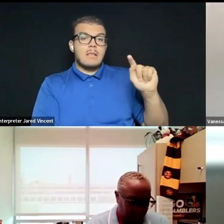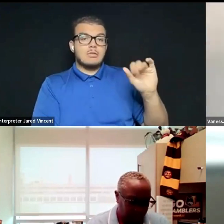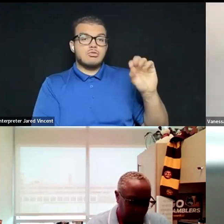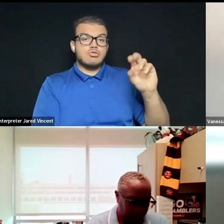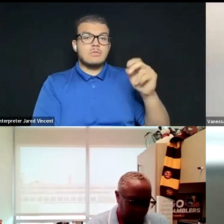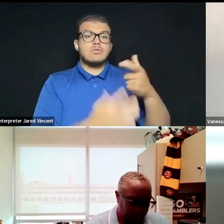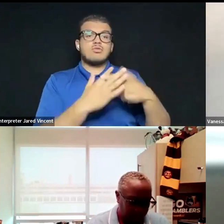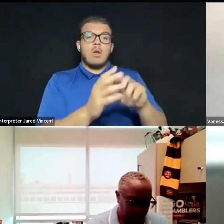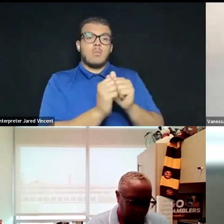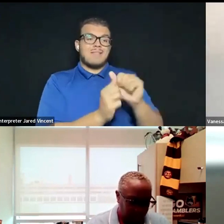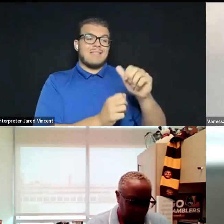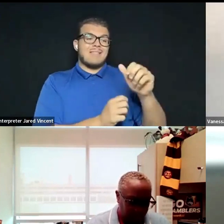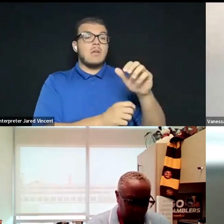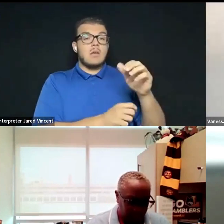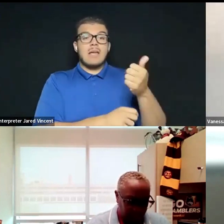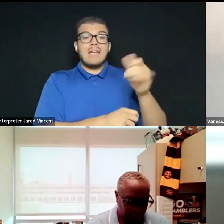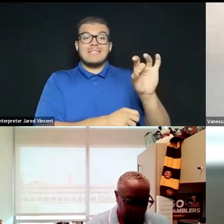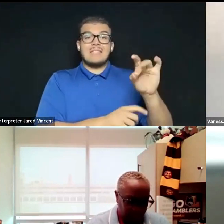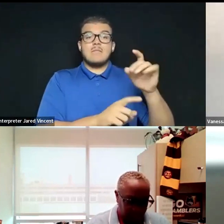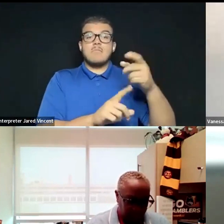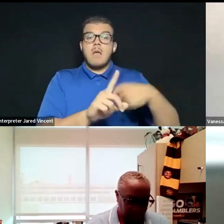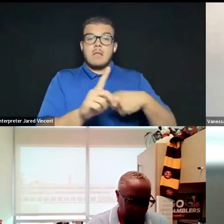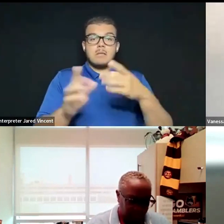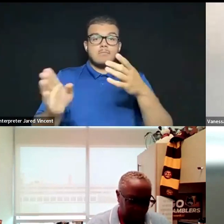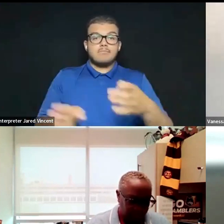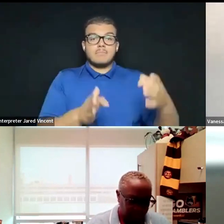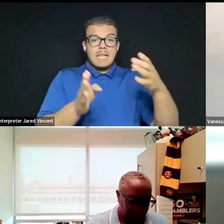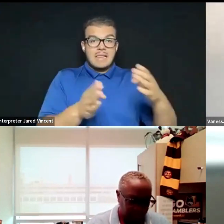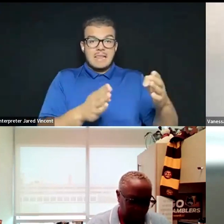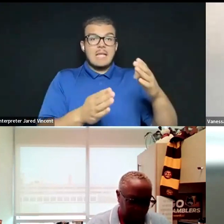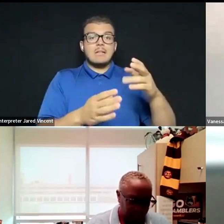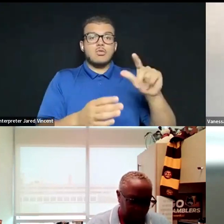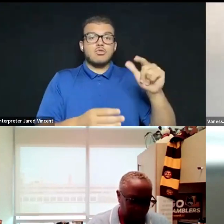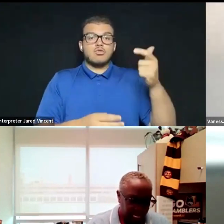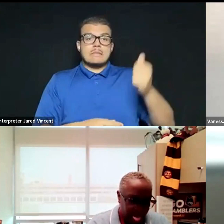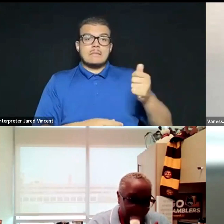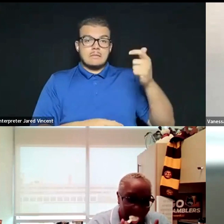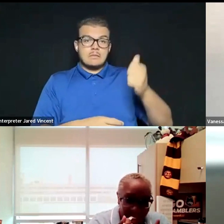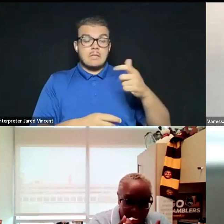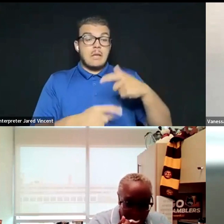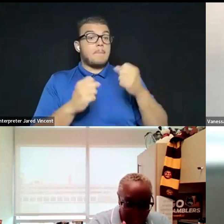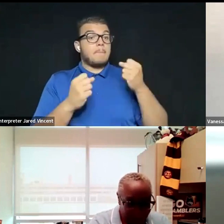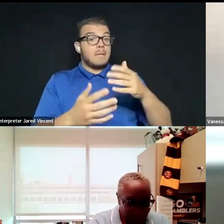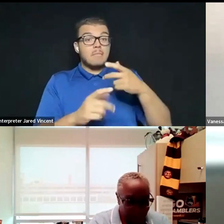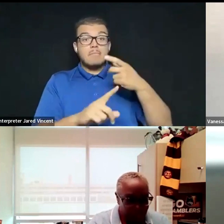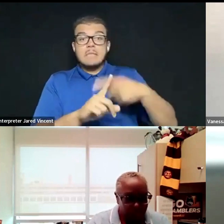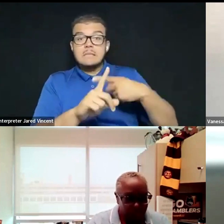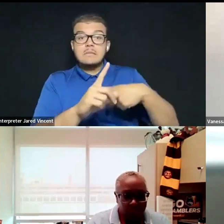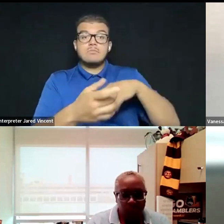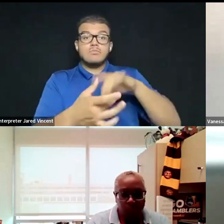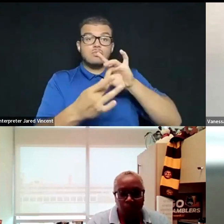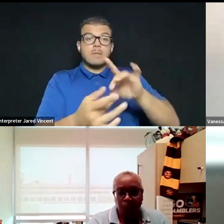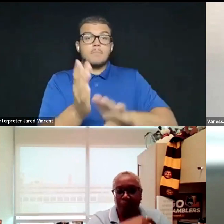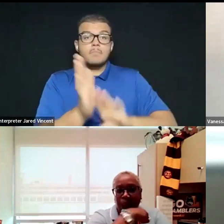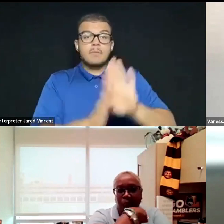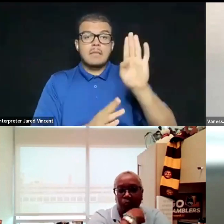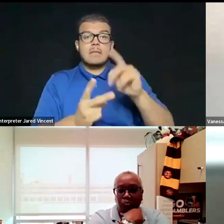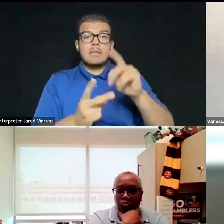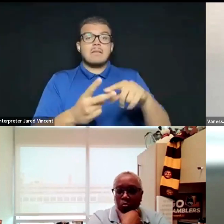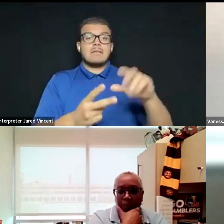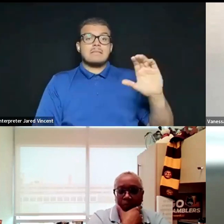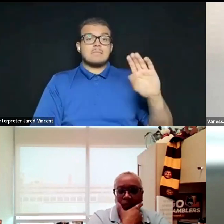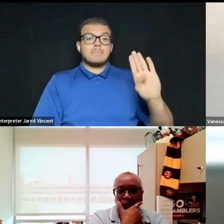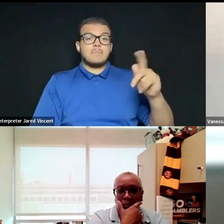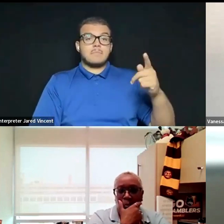18-month planning grant from what was the Cone Health Foundation. Many months of relationship building and learning about